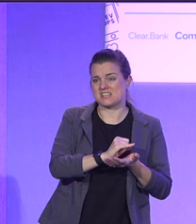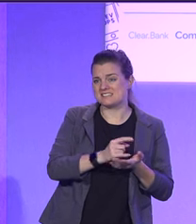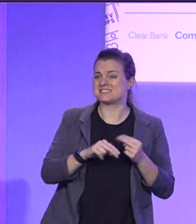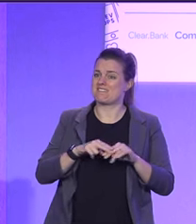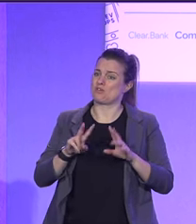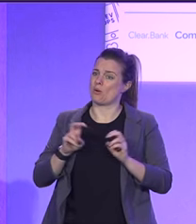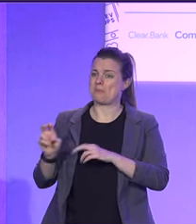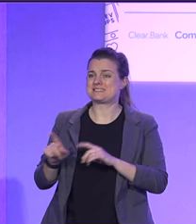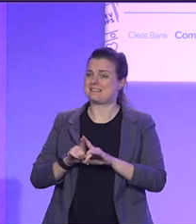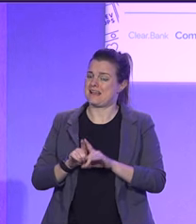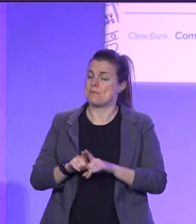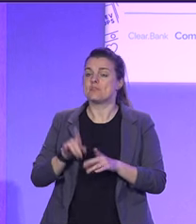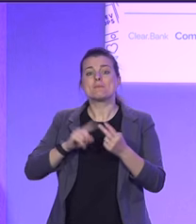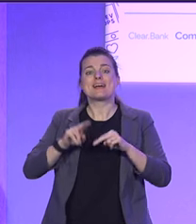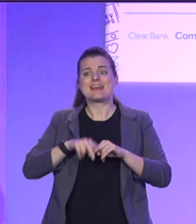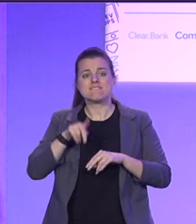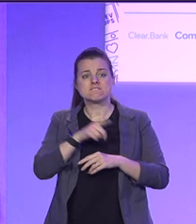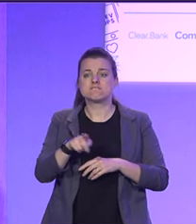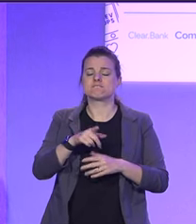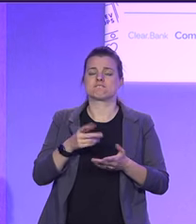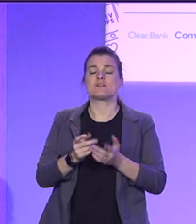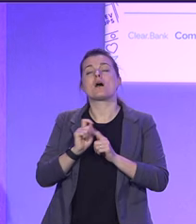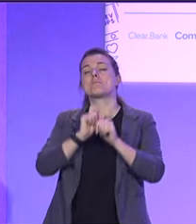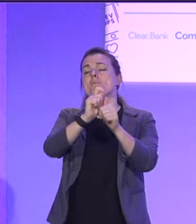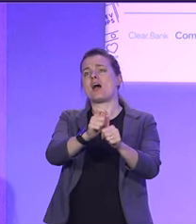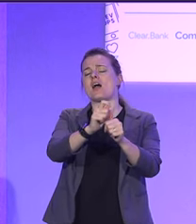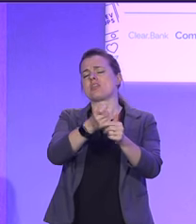out to the CFP committee and find out maybe why you weren't accepted so